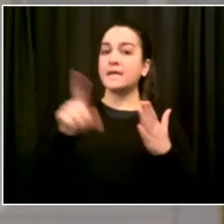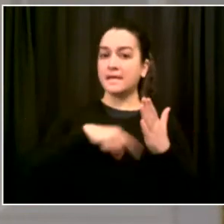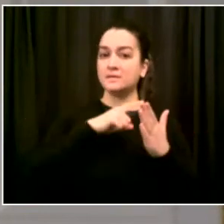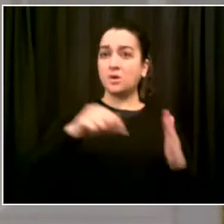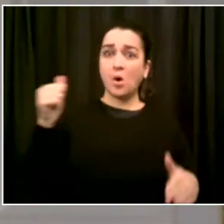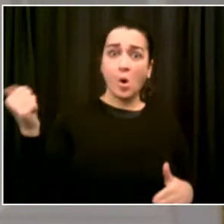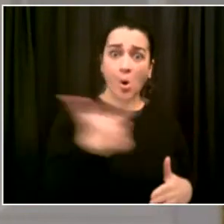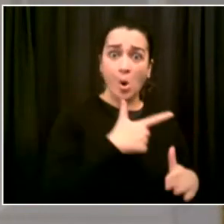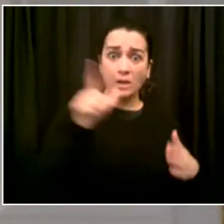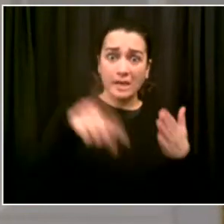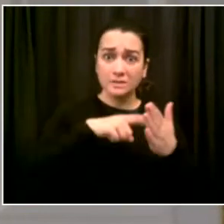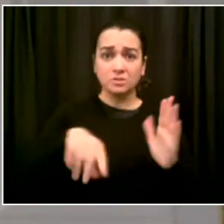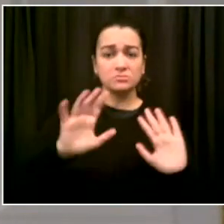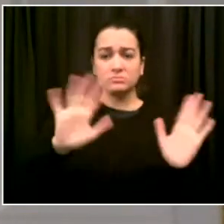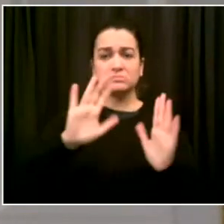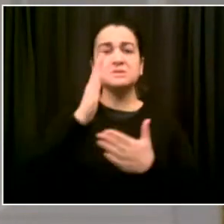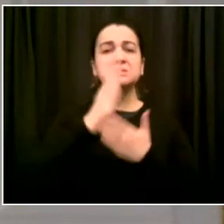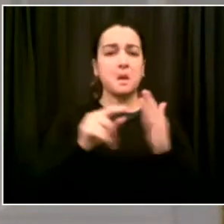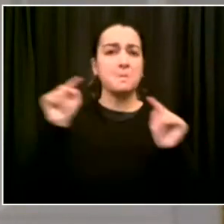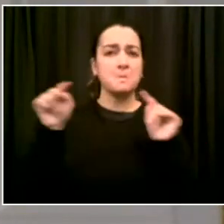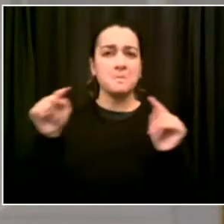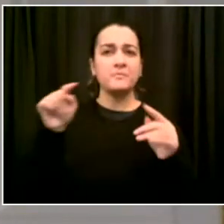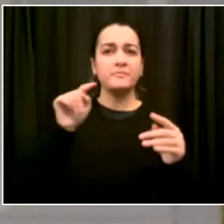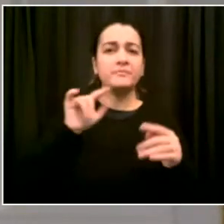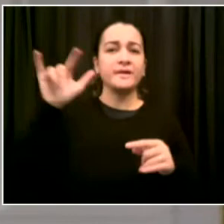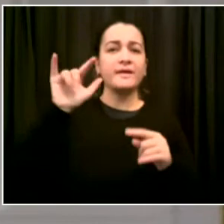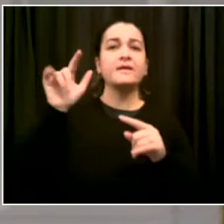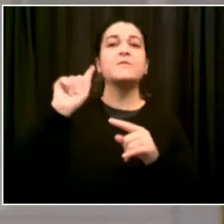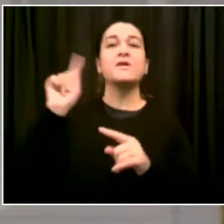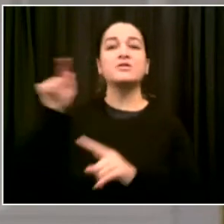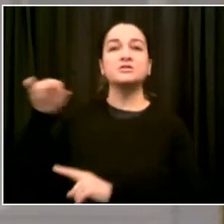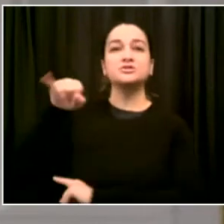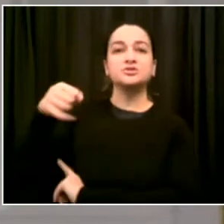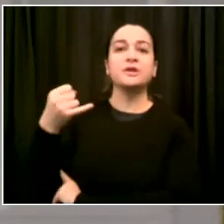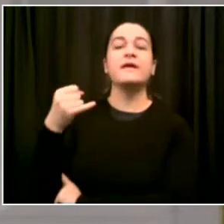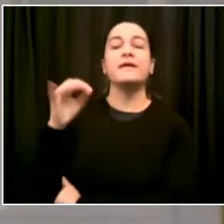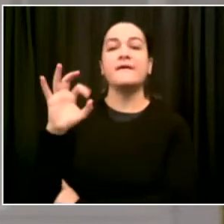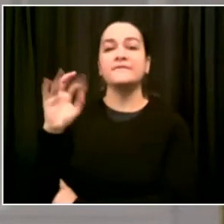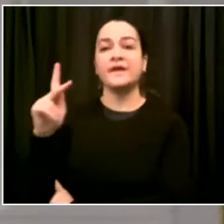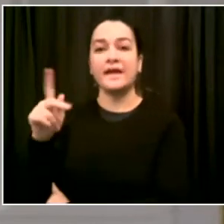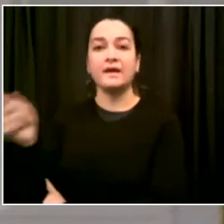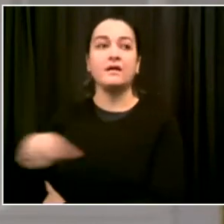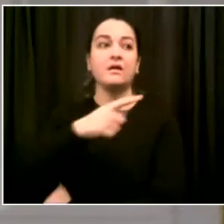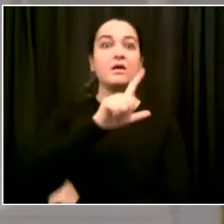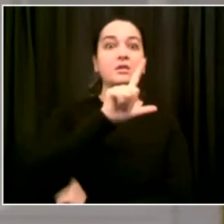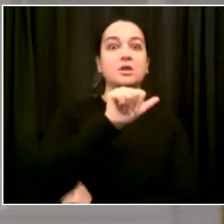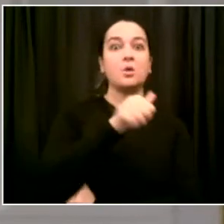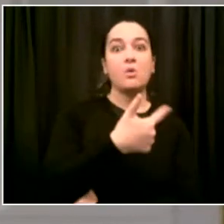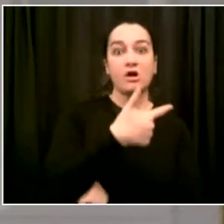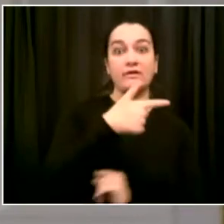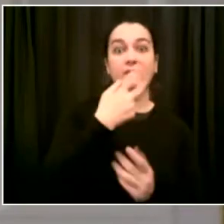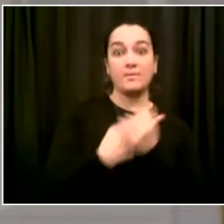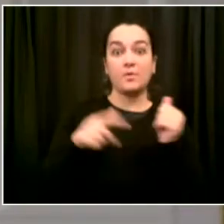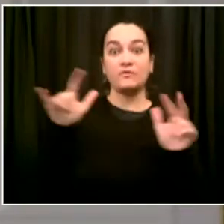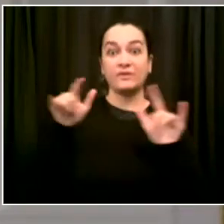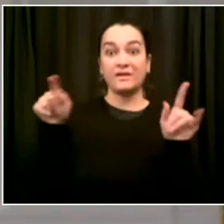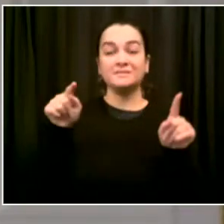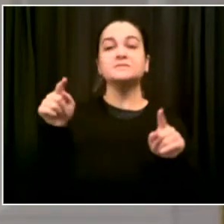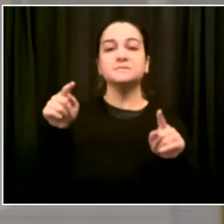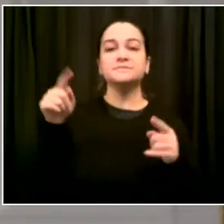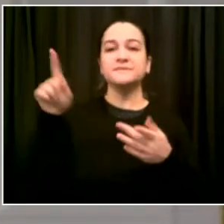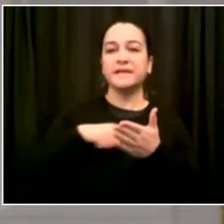Ferry is running on a modified schedule. Subway and bus service is running, but I strongly encourage you to check schedules for